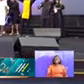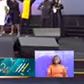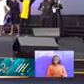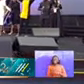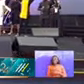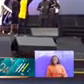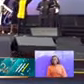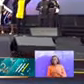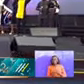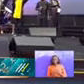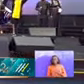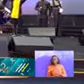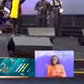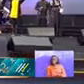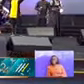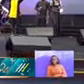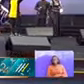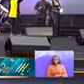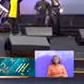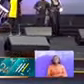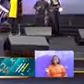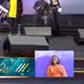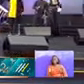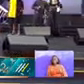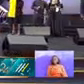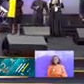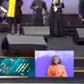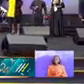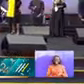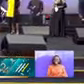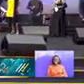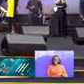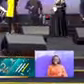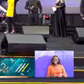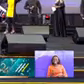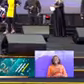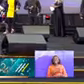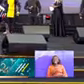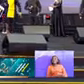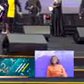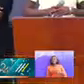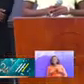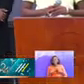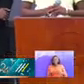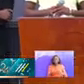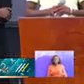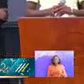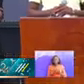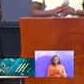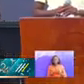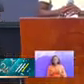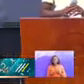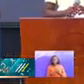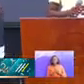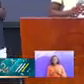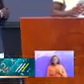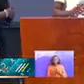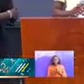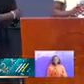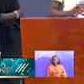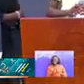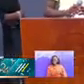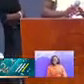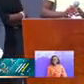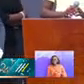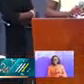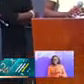our hands we have a problem with our legs and that's why the first miracle that was performed by the apostles had